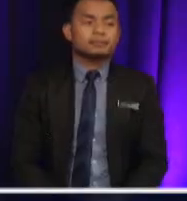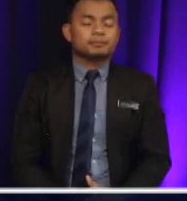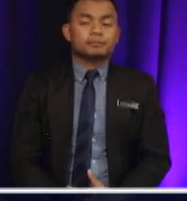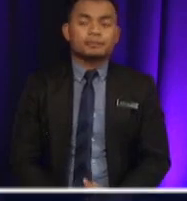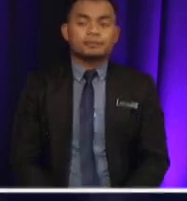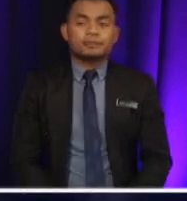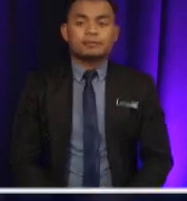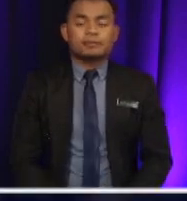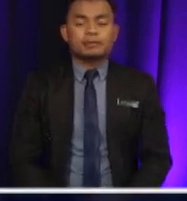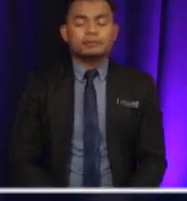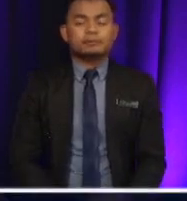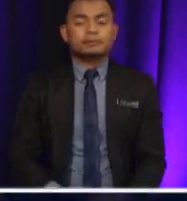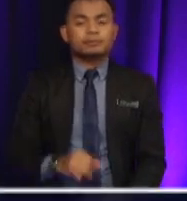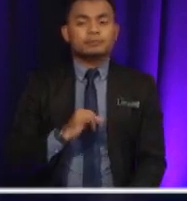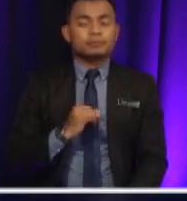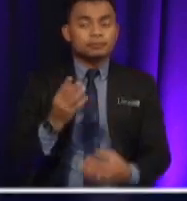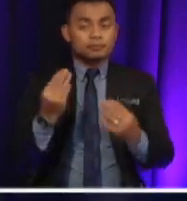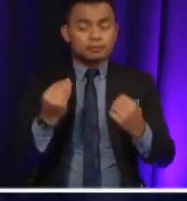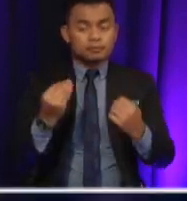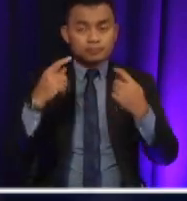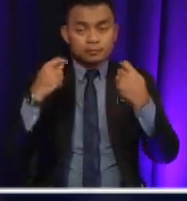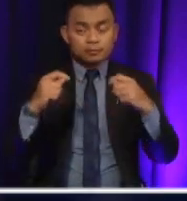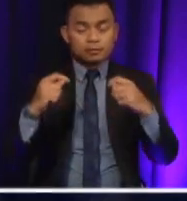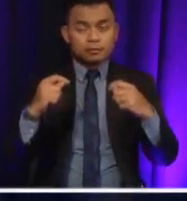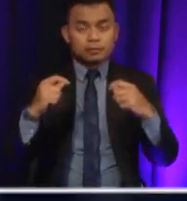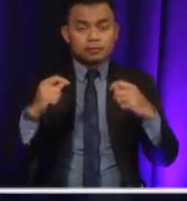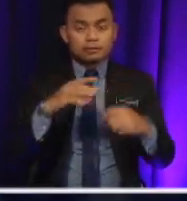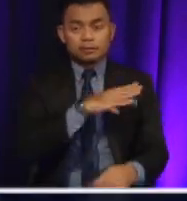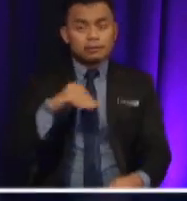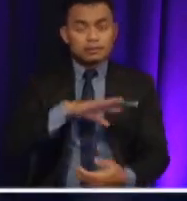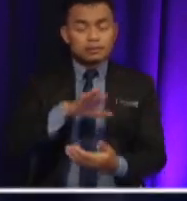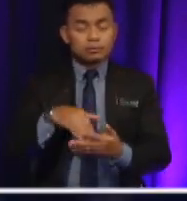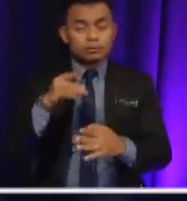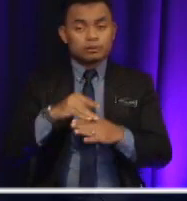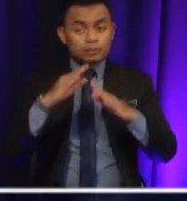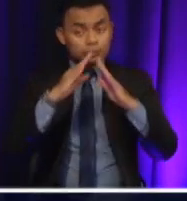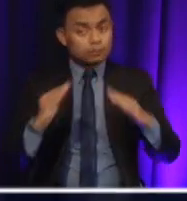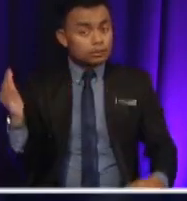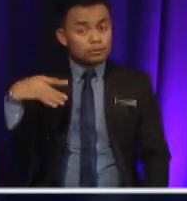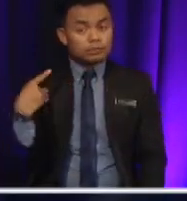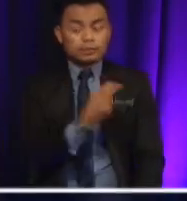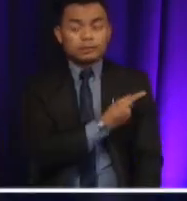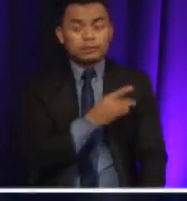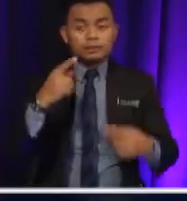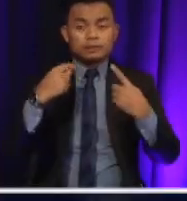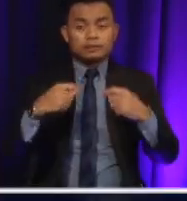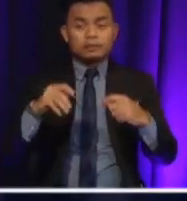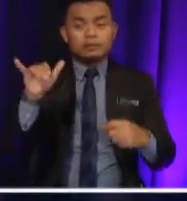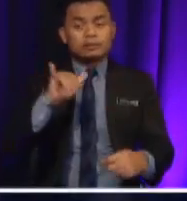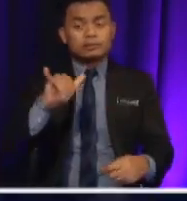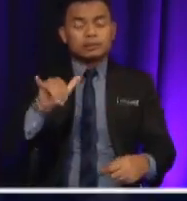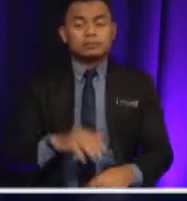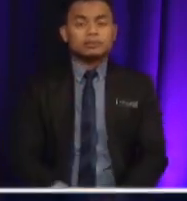I'm going to try. You will be brilliant. Right. I'm So sure. people at home, please try together with me as well, so we all can do it together. All